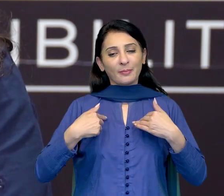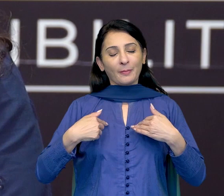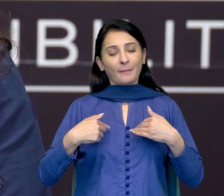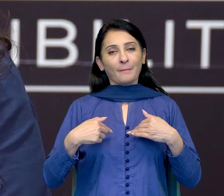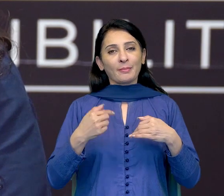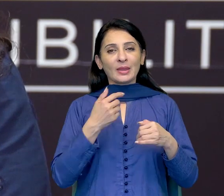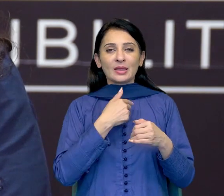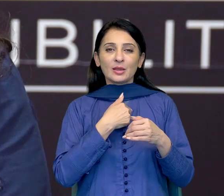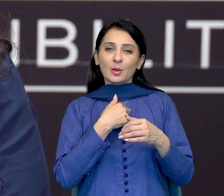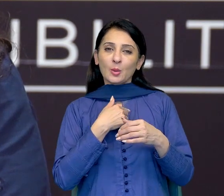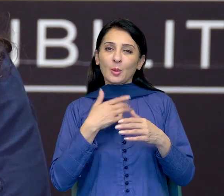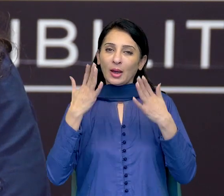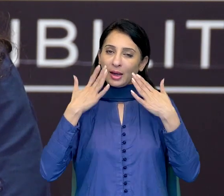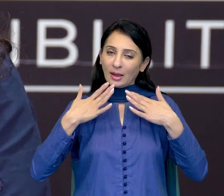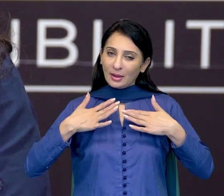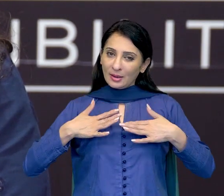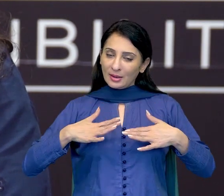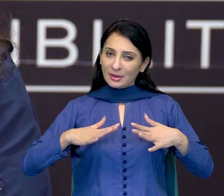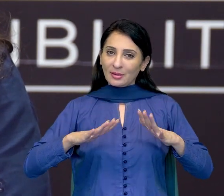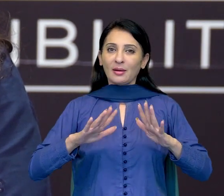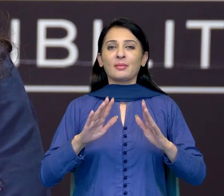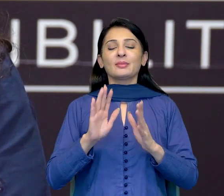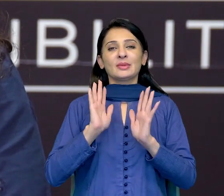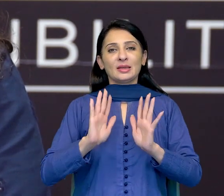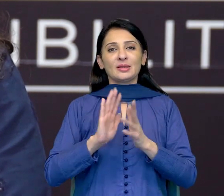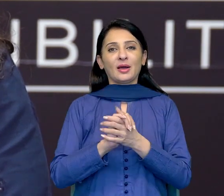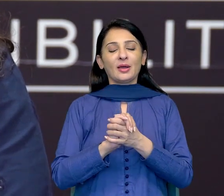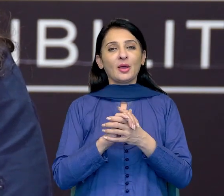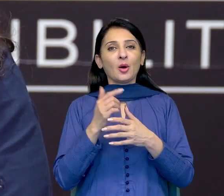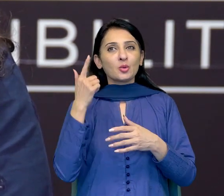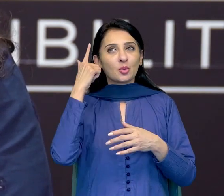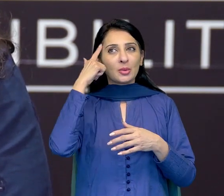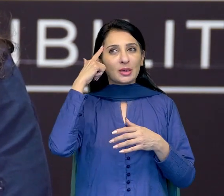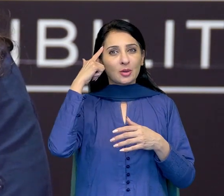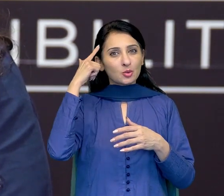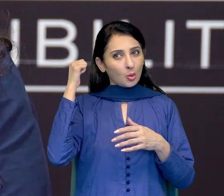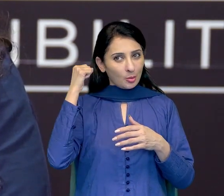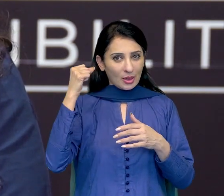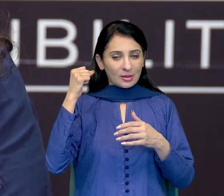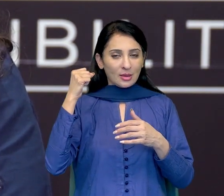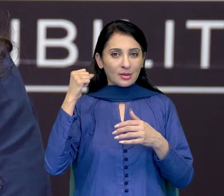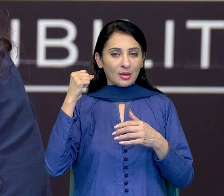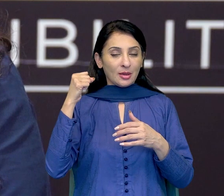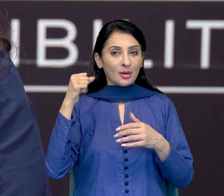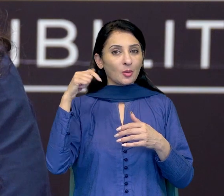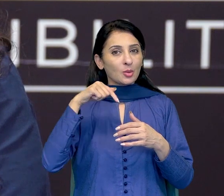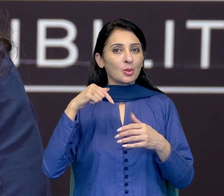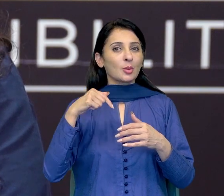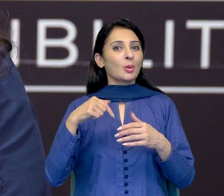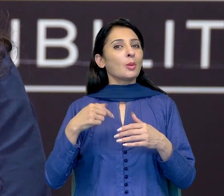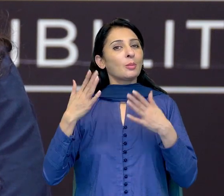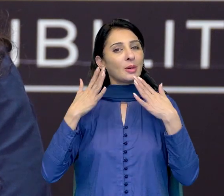my purpose and intention also, what I was trying to